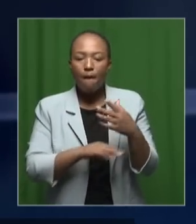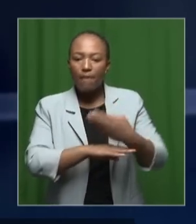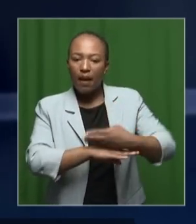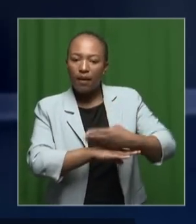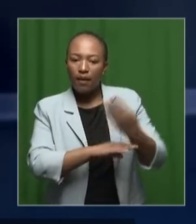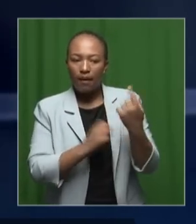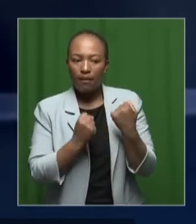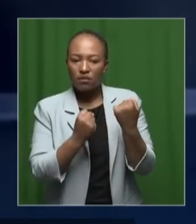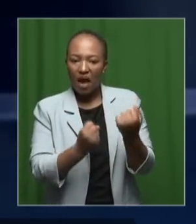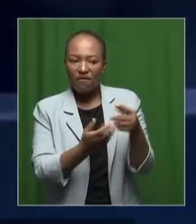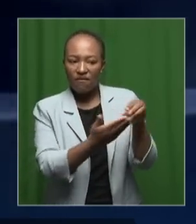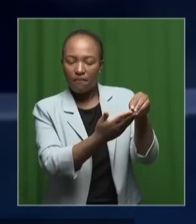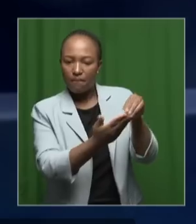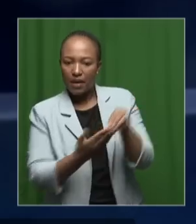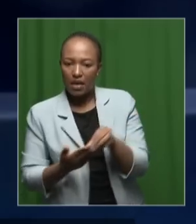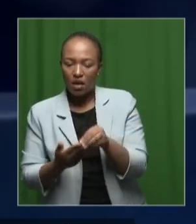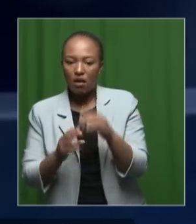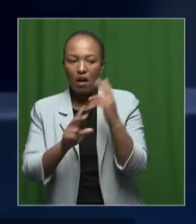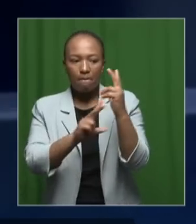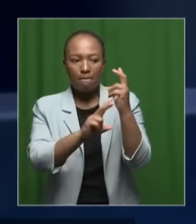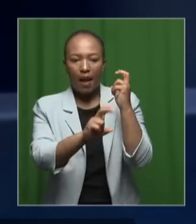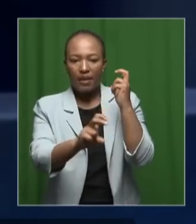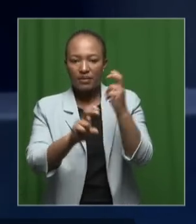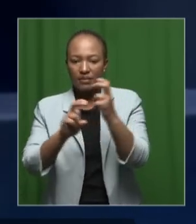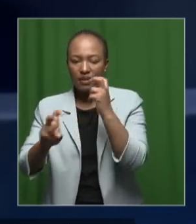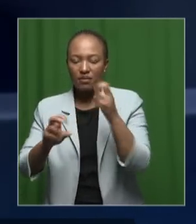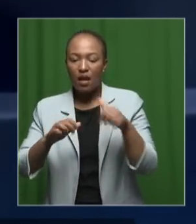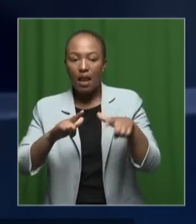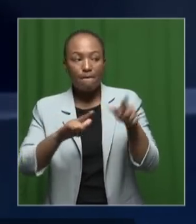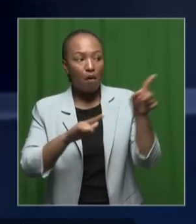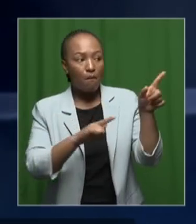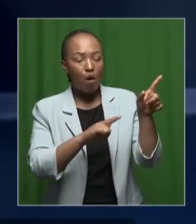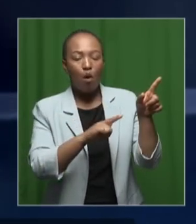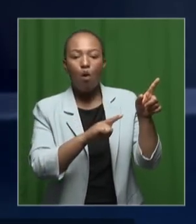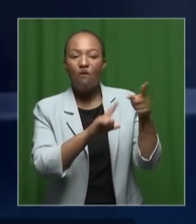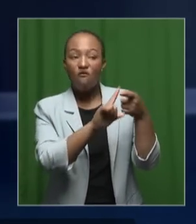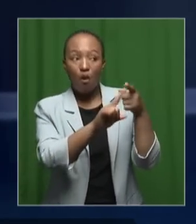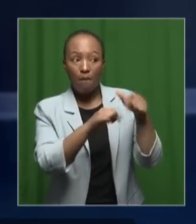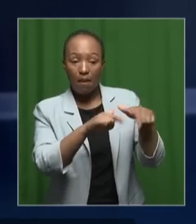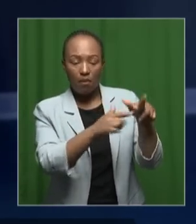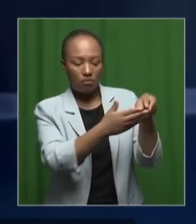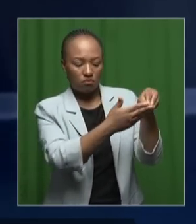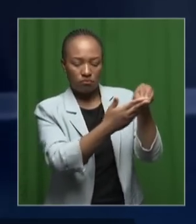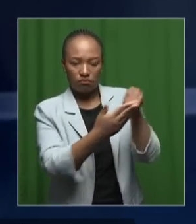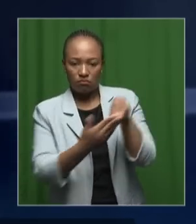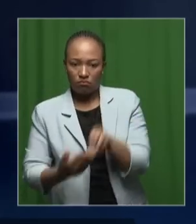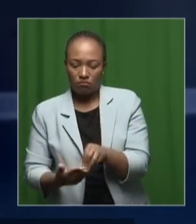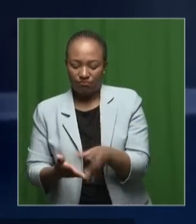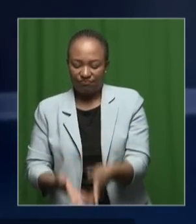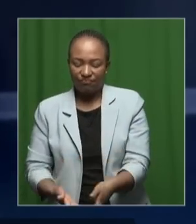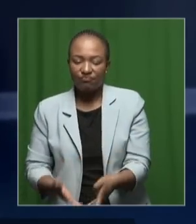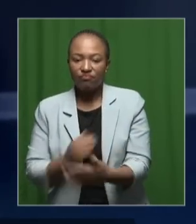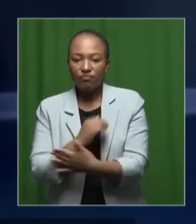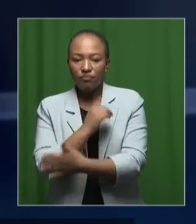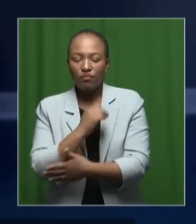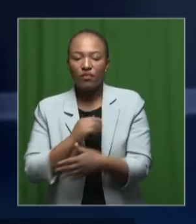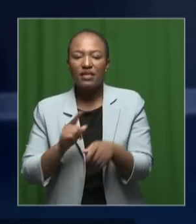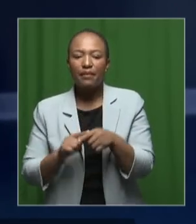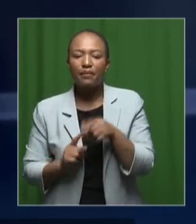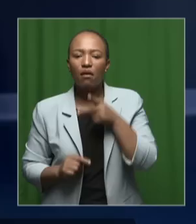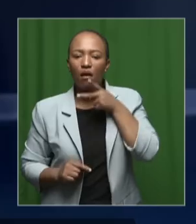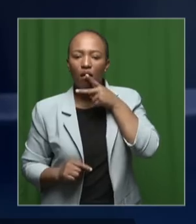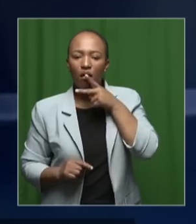on the ground, and we see buses moving from Limpopo coming into this country with those illegal goods. So the same thing with cigarettes, by the